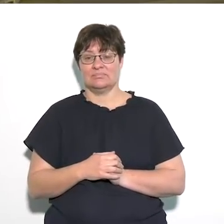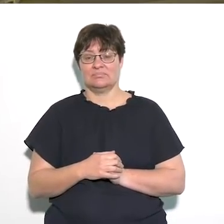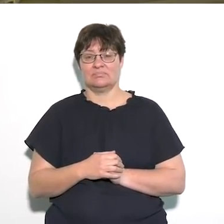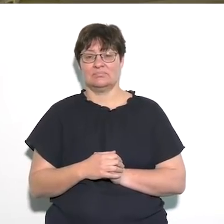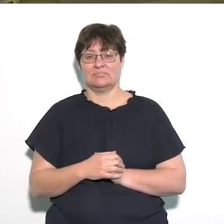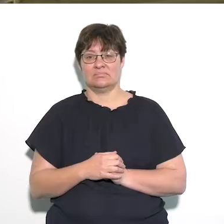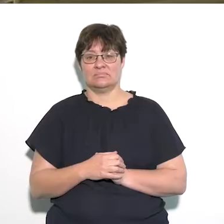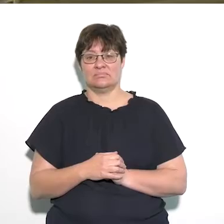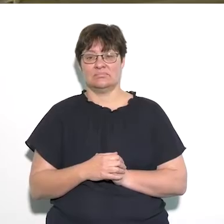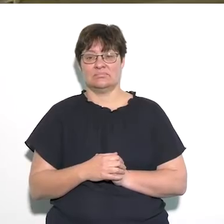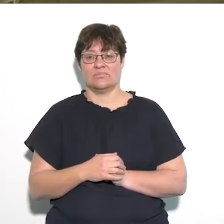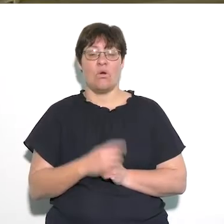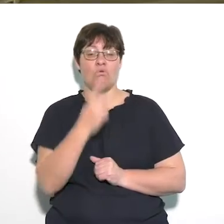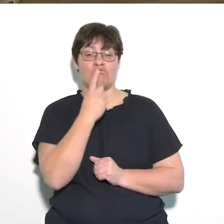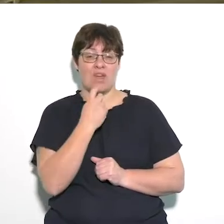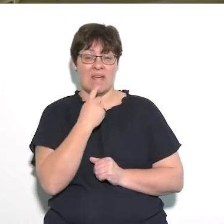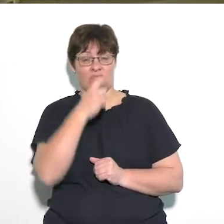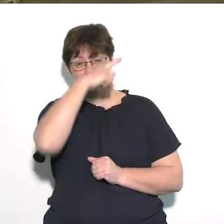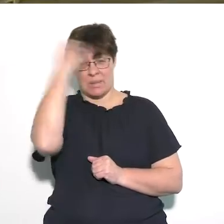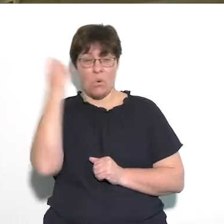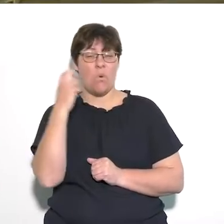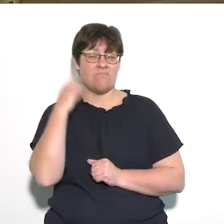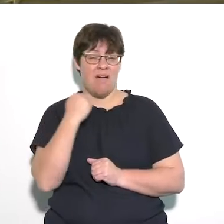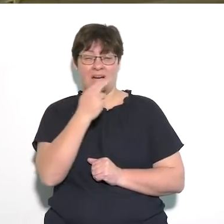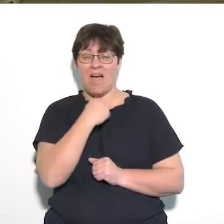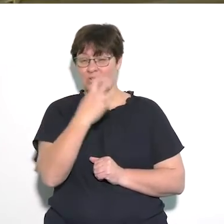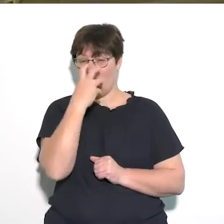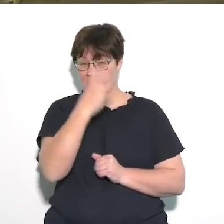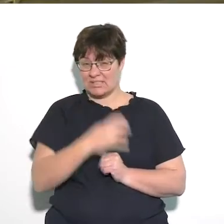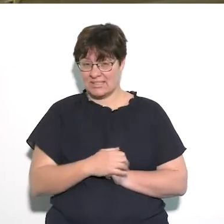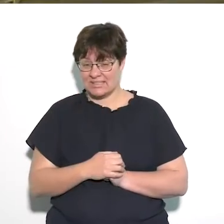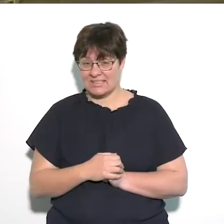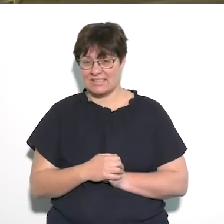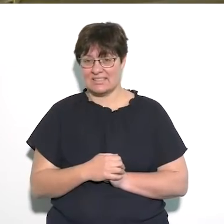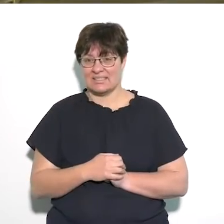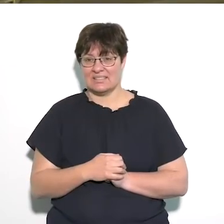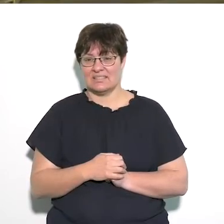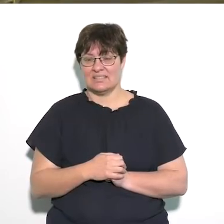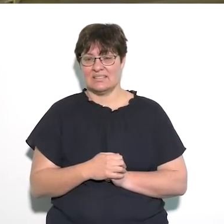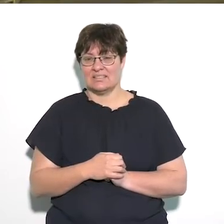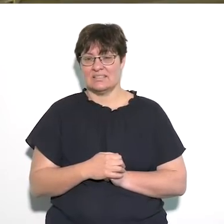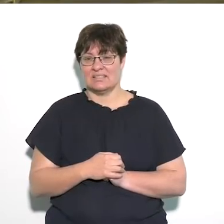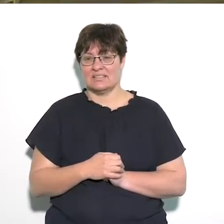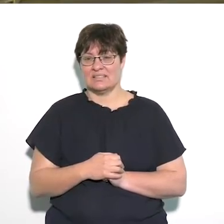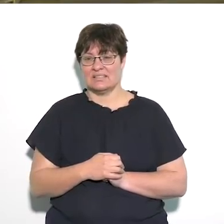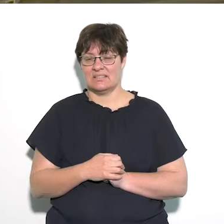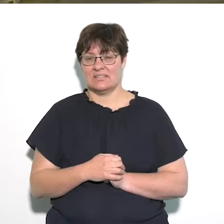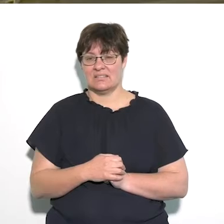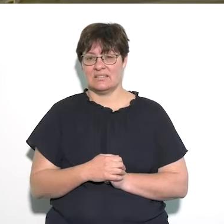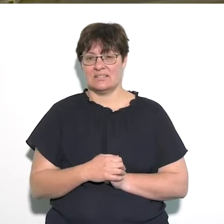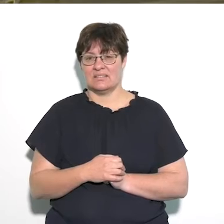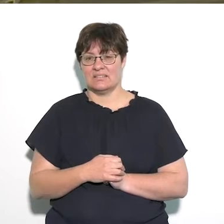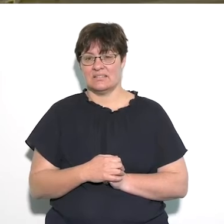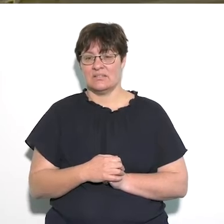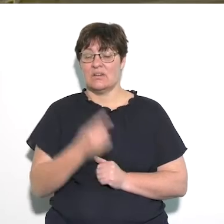I'm going to use red for summer because it's nice and hot, summertime. So in the 1